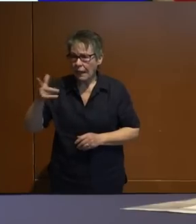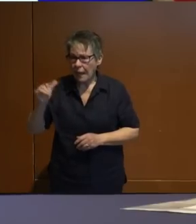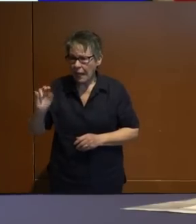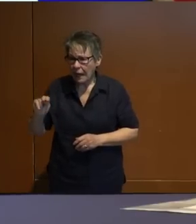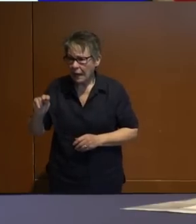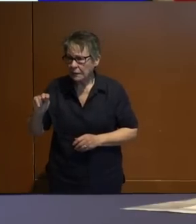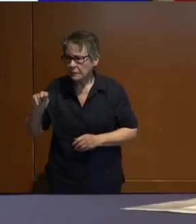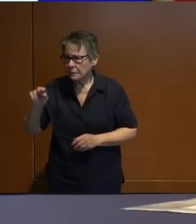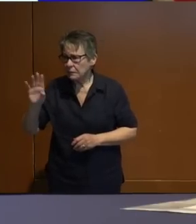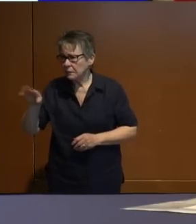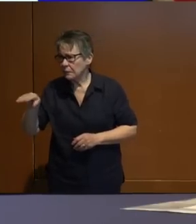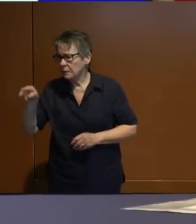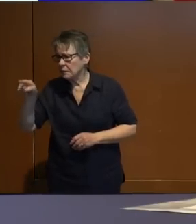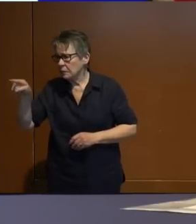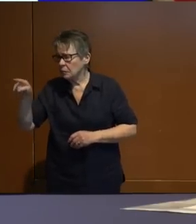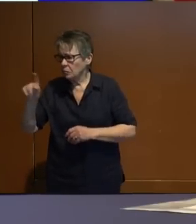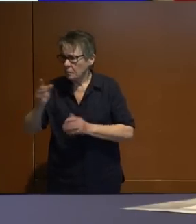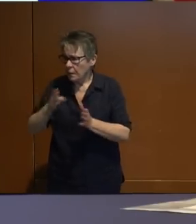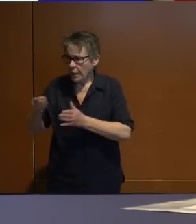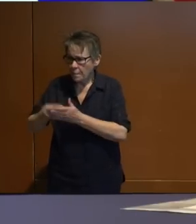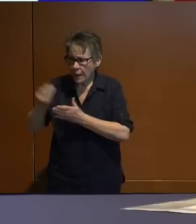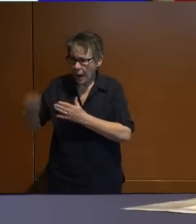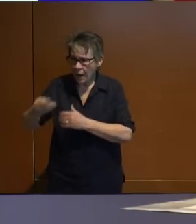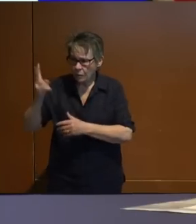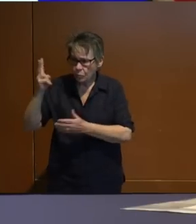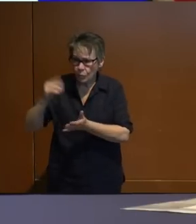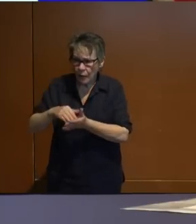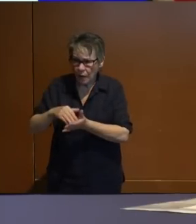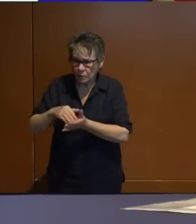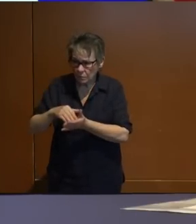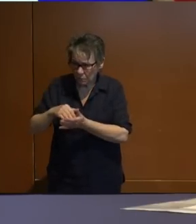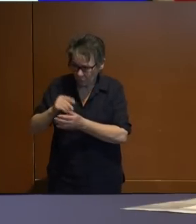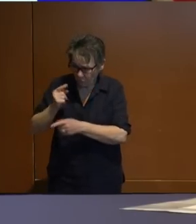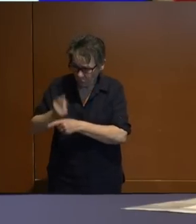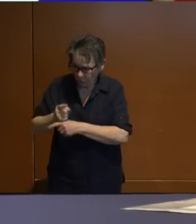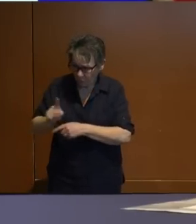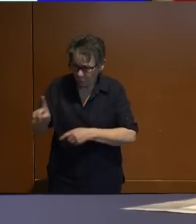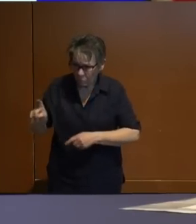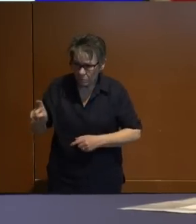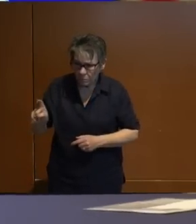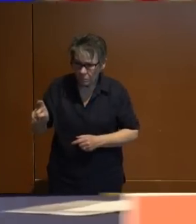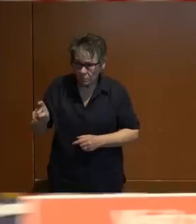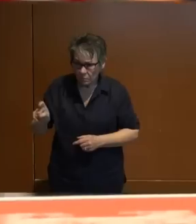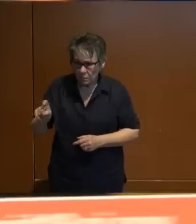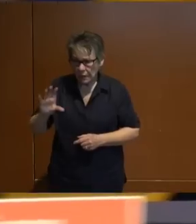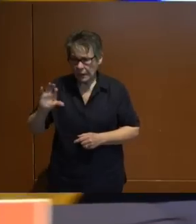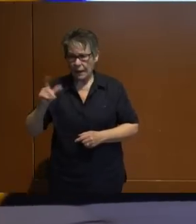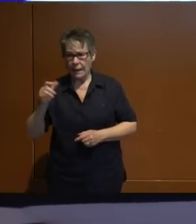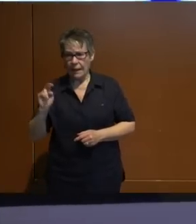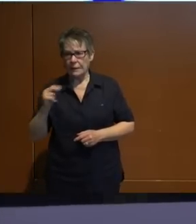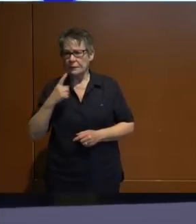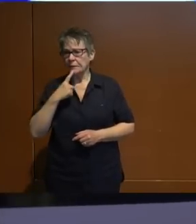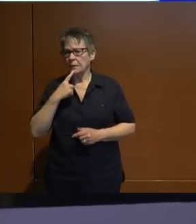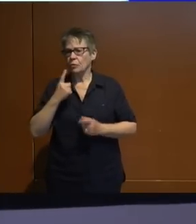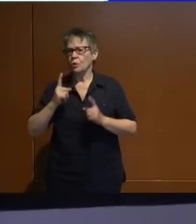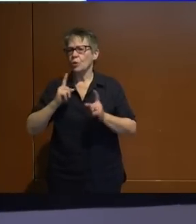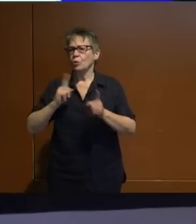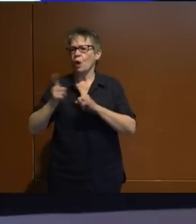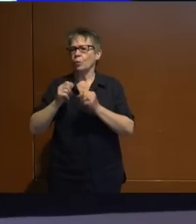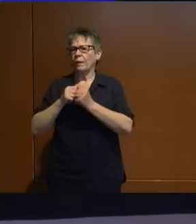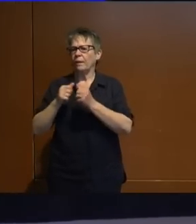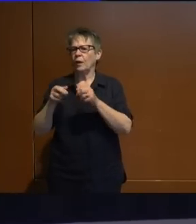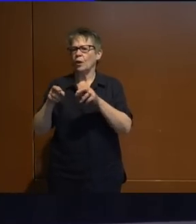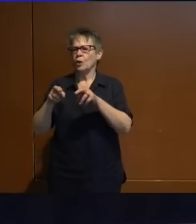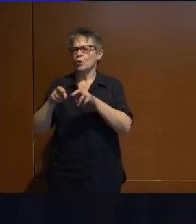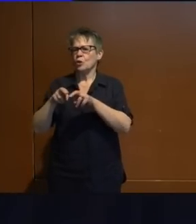we've got, and that's some number of weeks away. Is that correct? That's correct, and we do have, I spoke to the regional administrator at FEMA